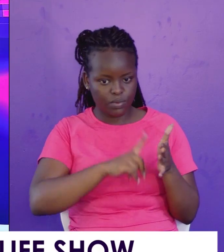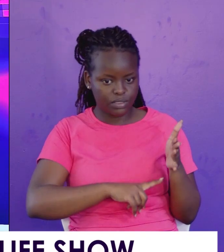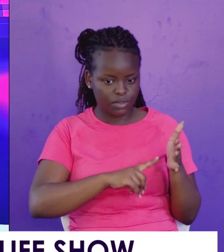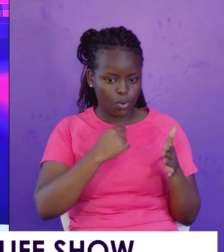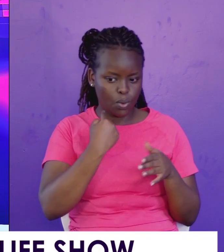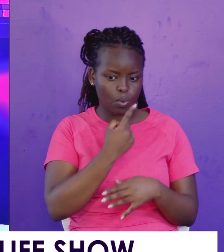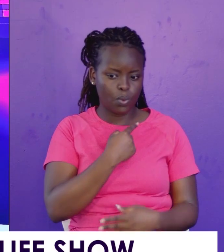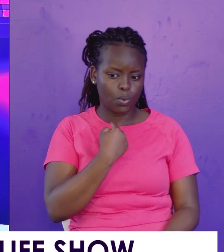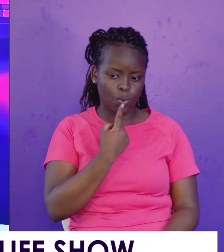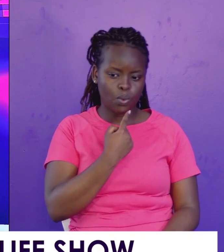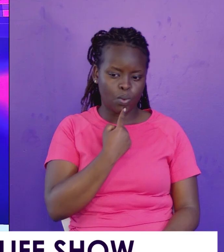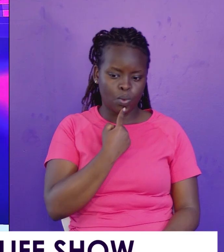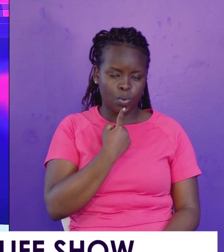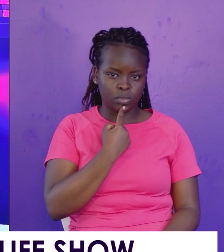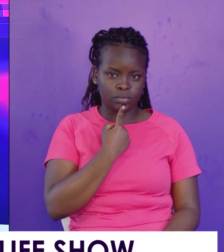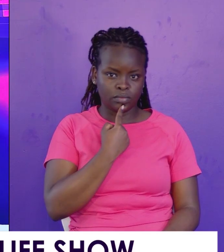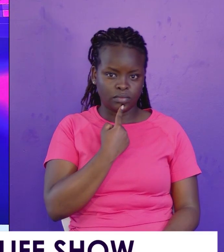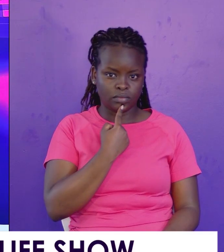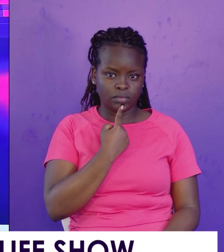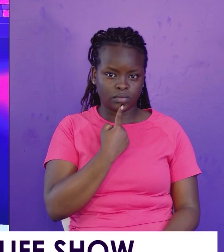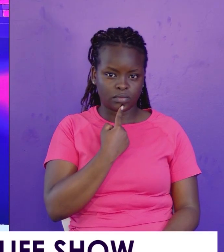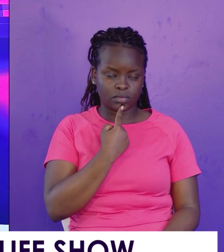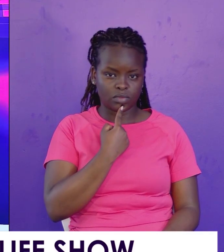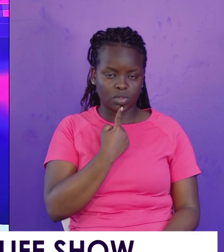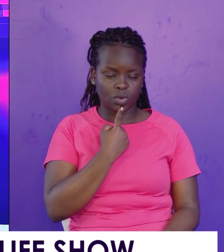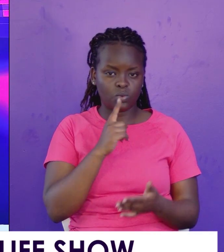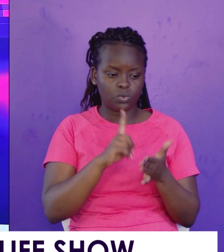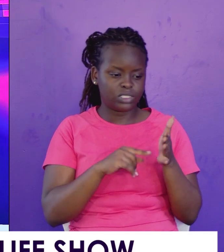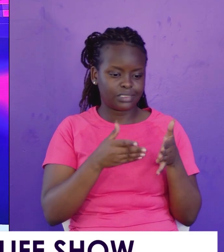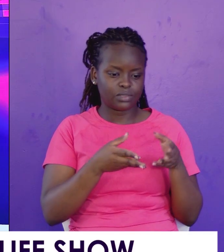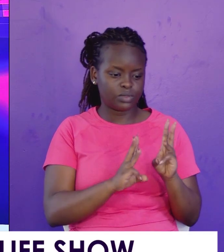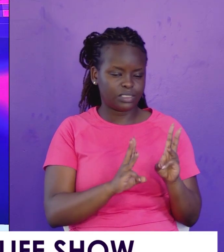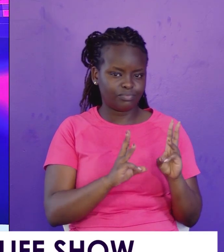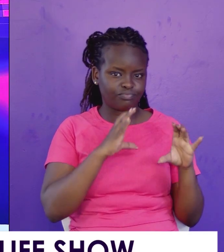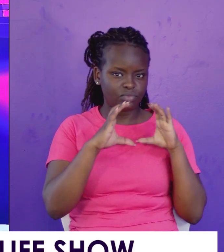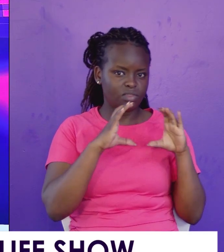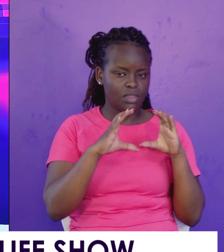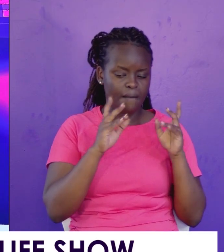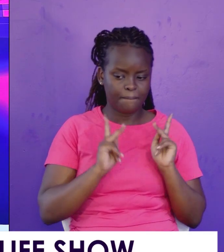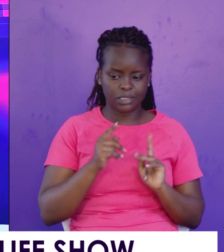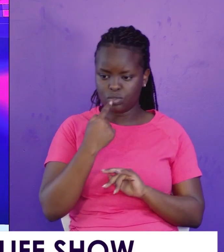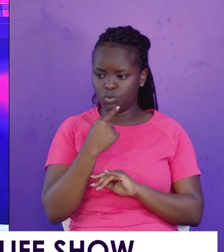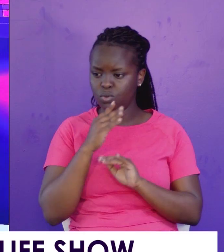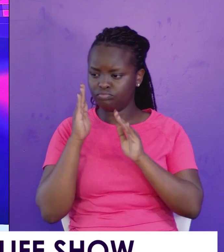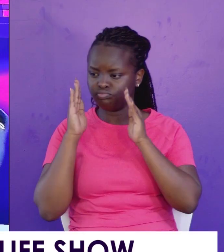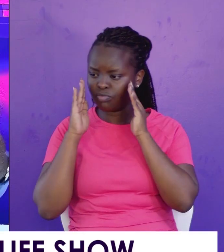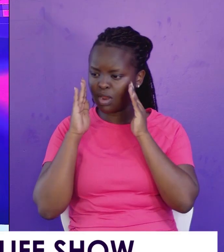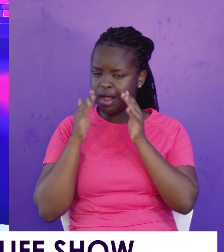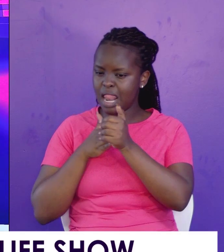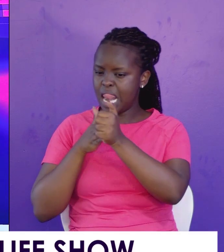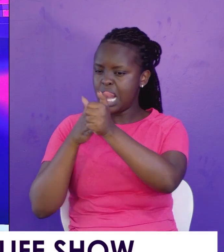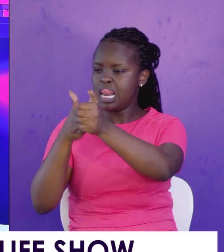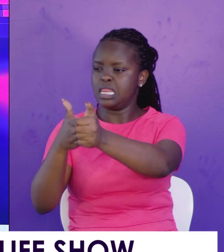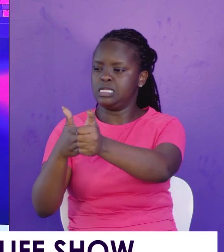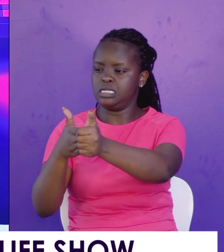main, call it the main artery of communication. Okay. The person who looks like the person who leads the herd, so to